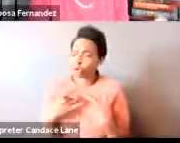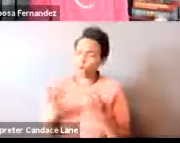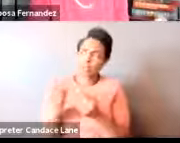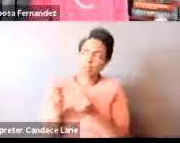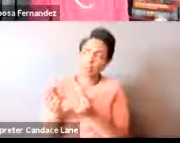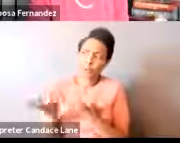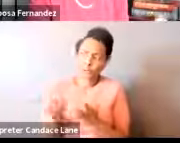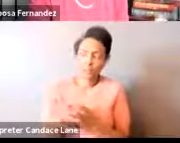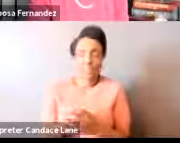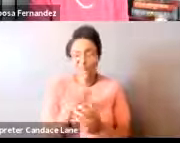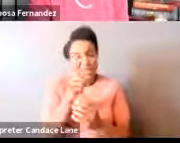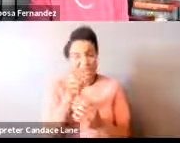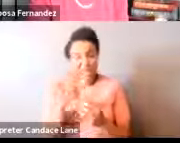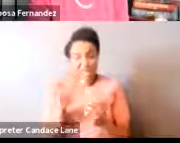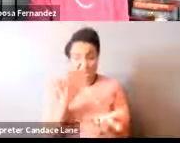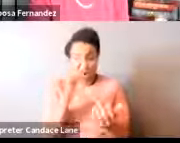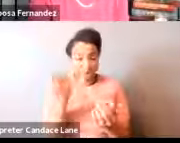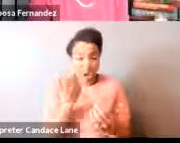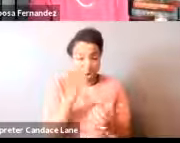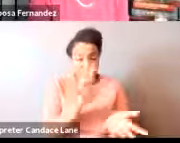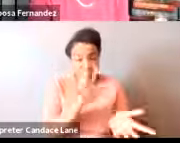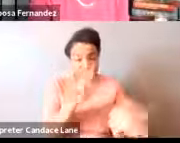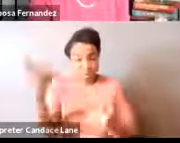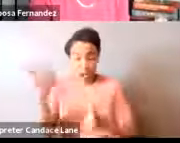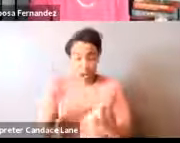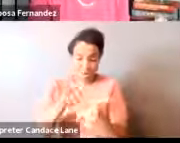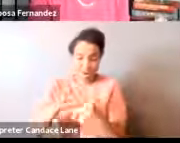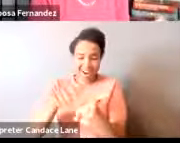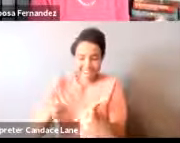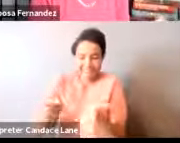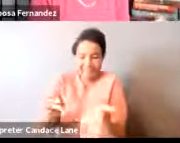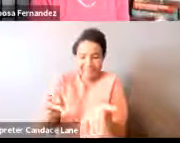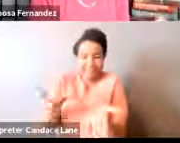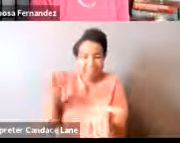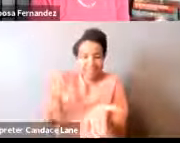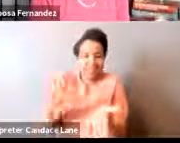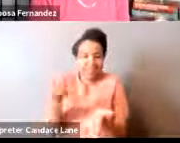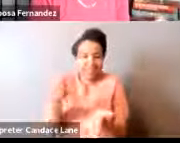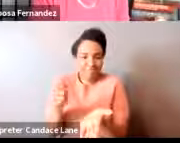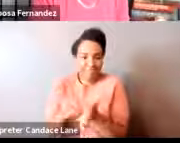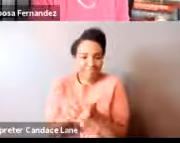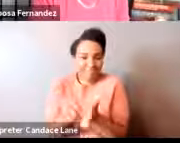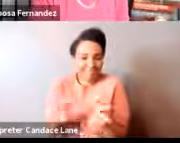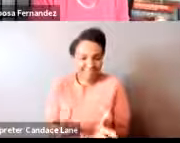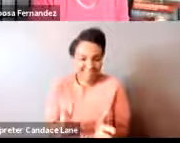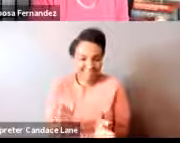We're always in crisis in some way or another, and this is just a different kind of crisis.